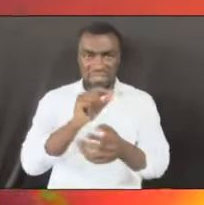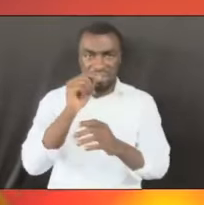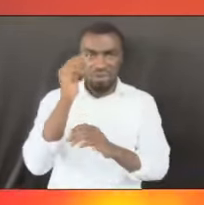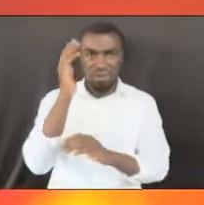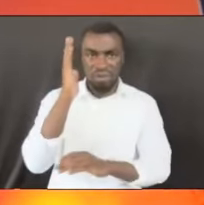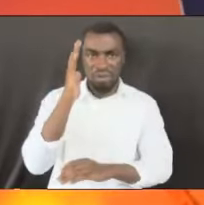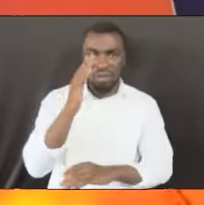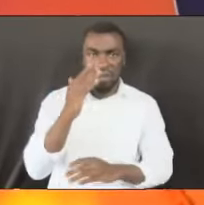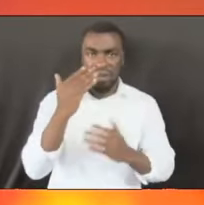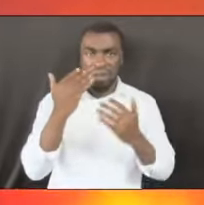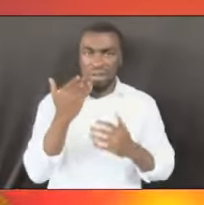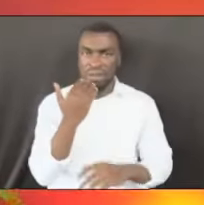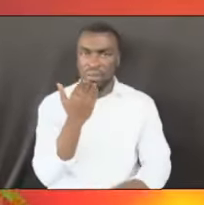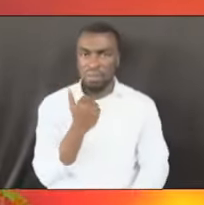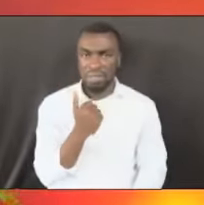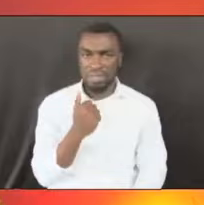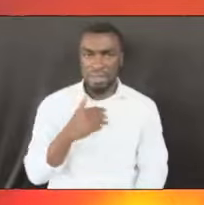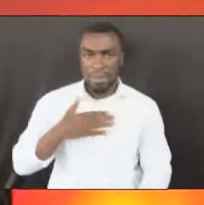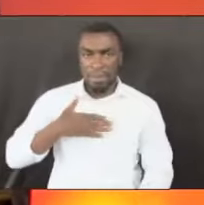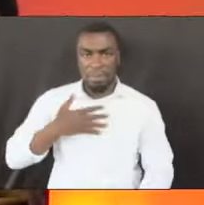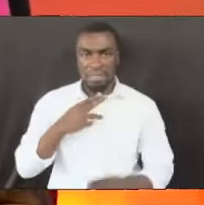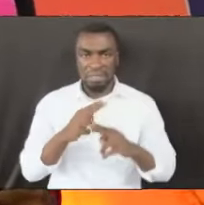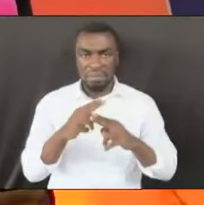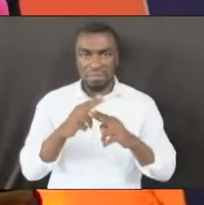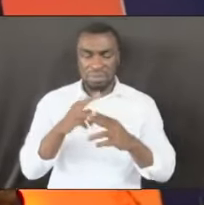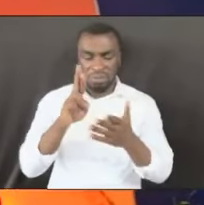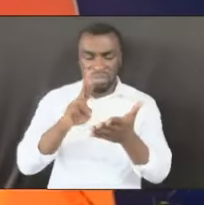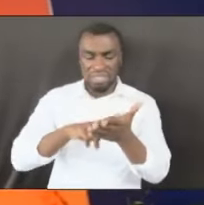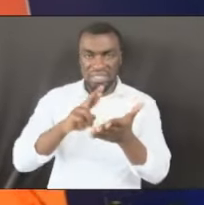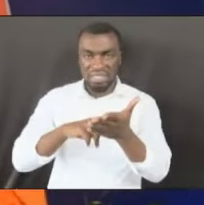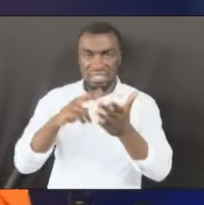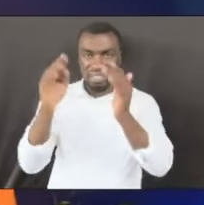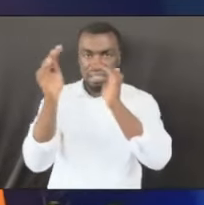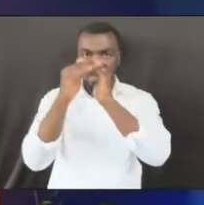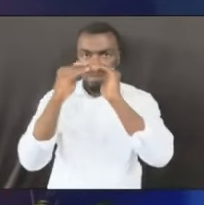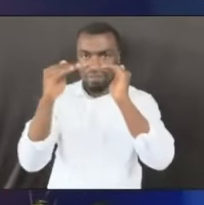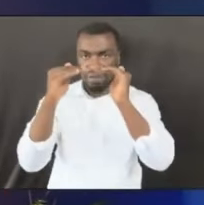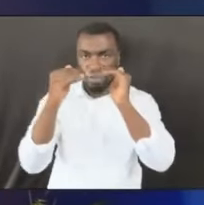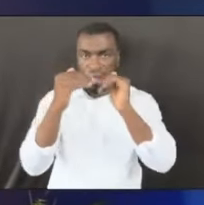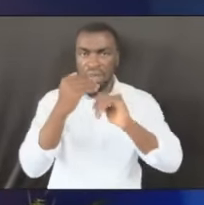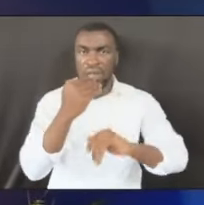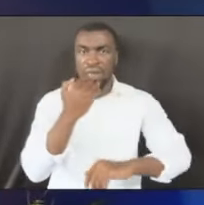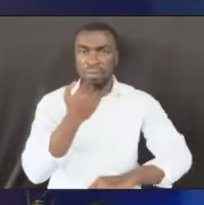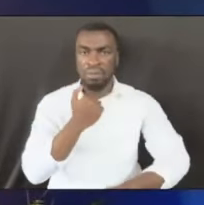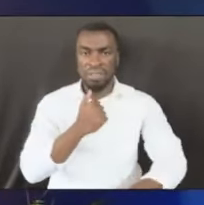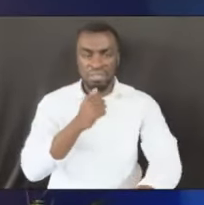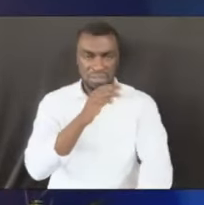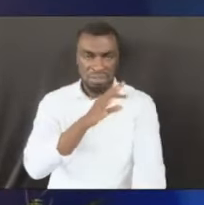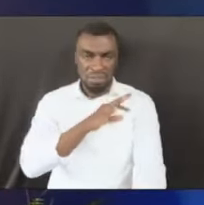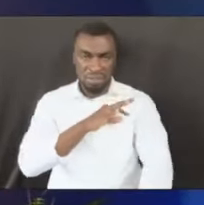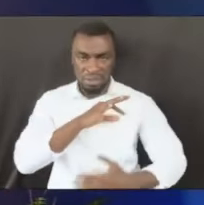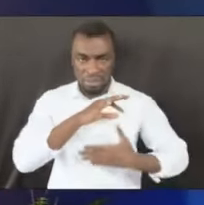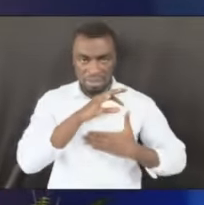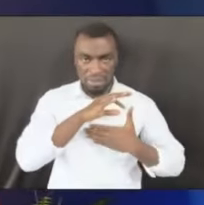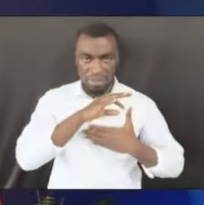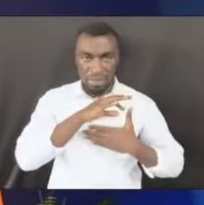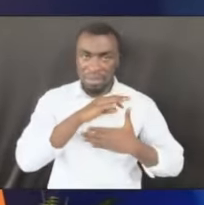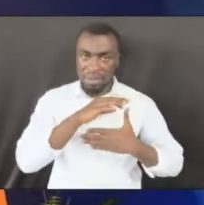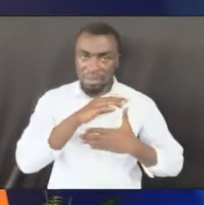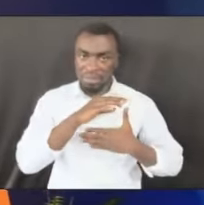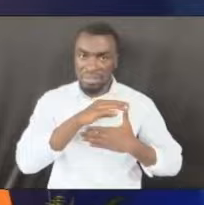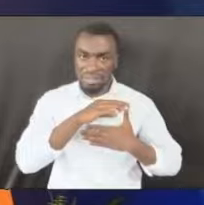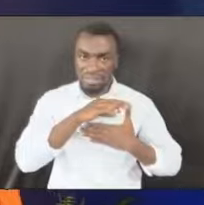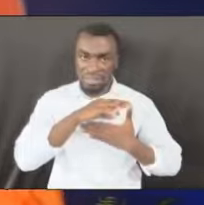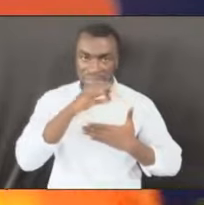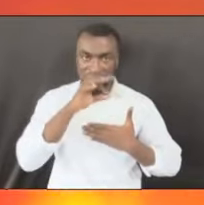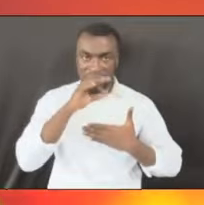want my name to be in heaven's register. I want that missionary spirit to work the miracle.